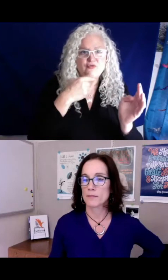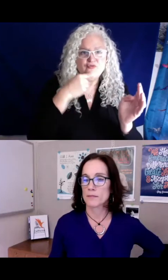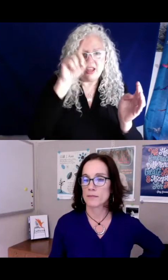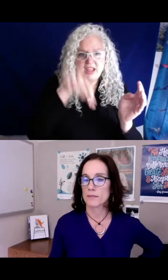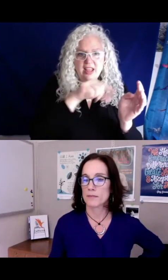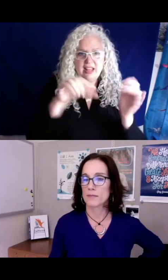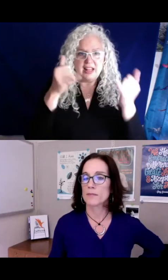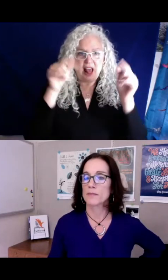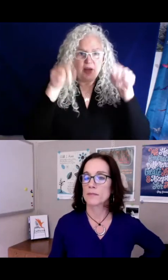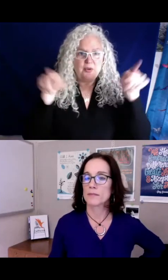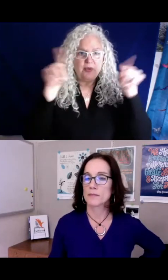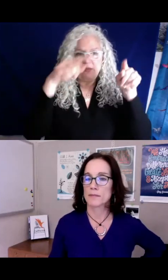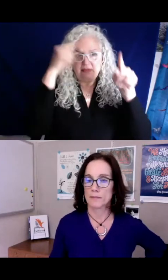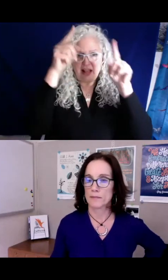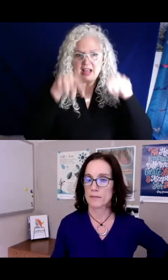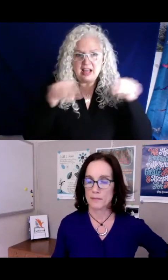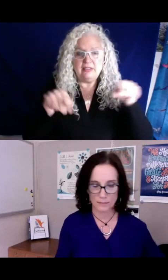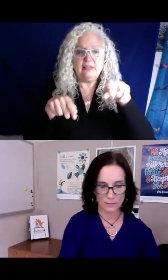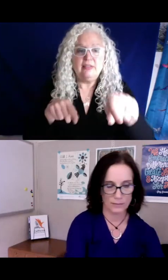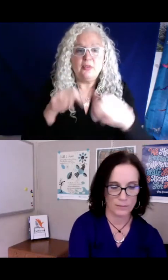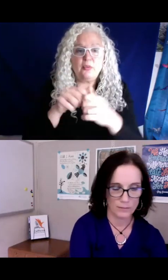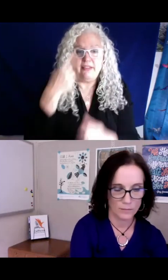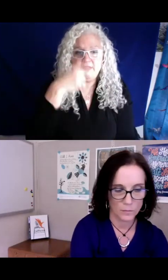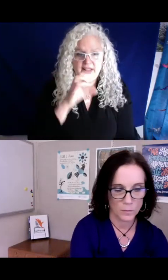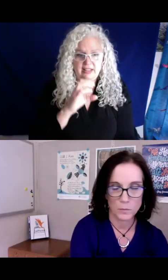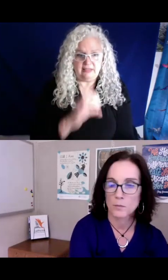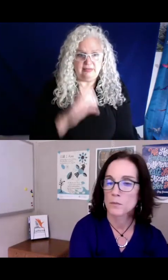was painting